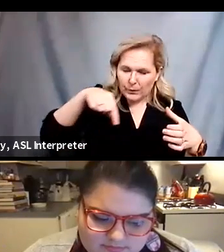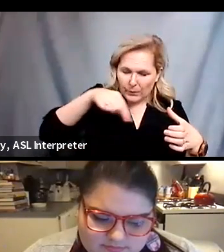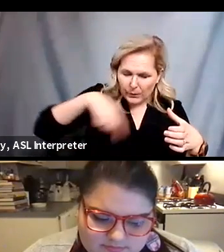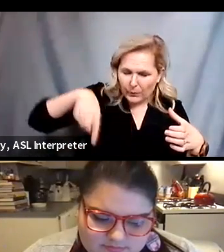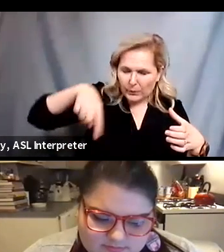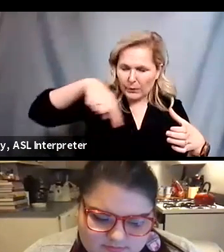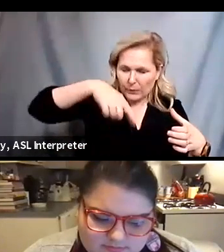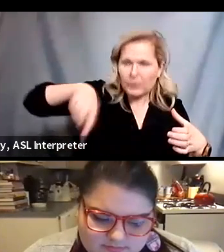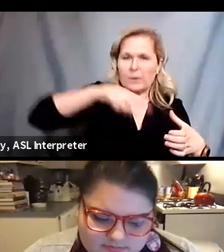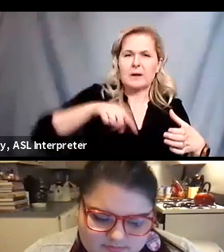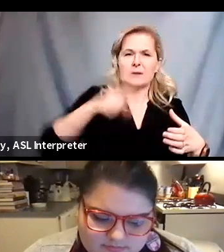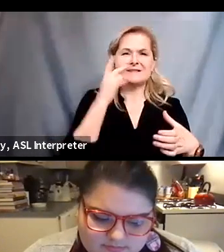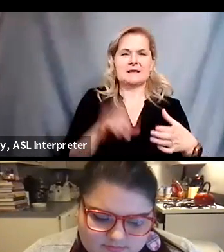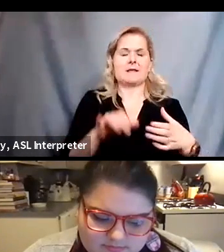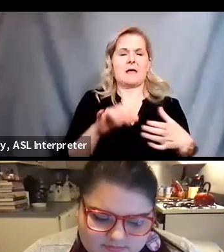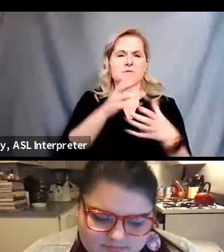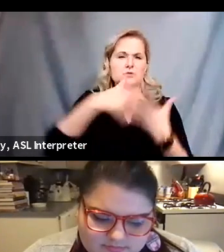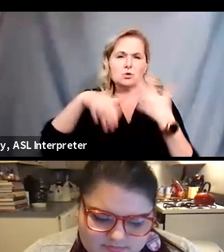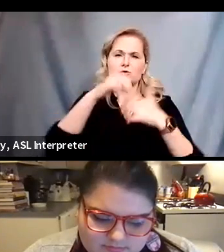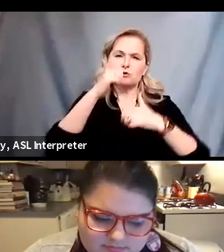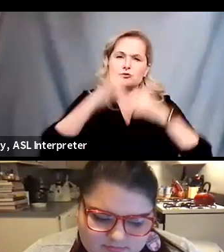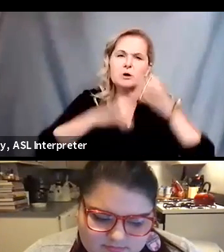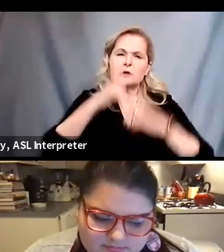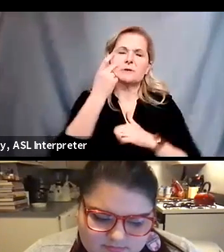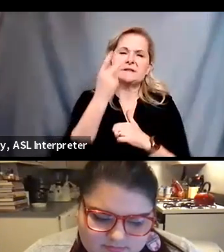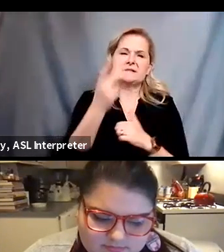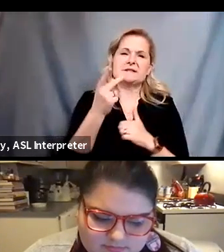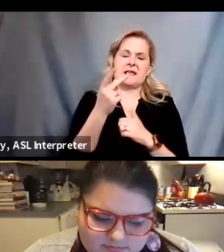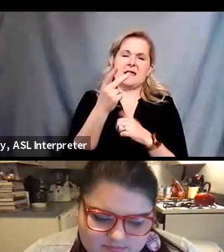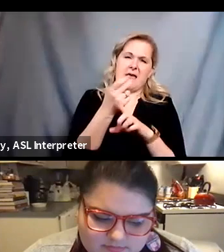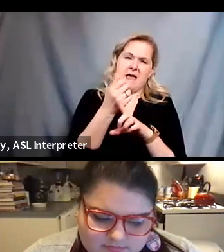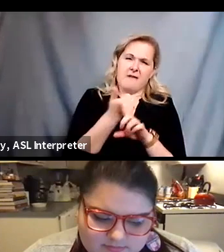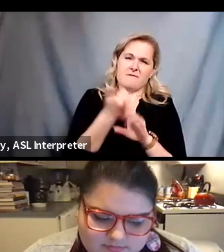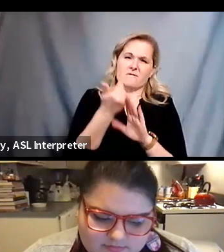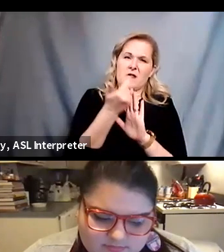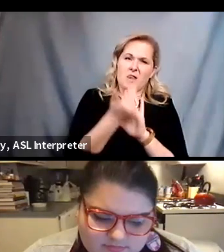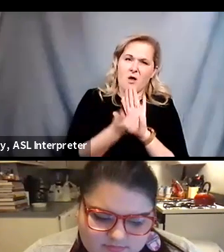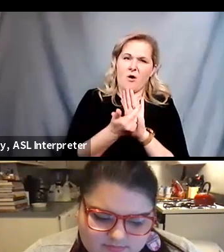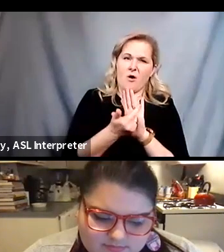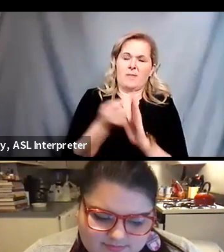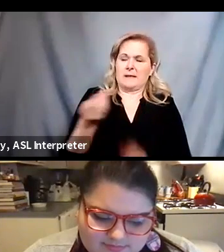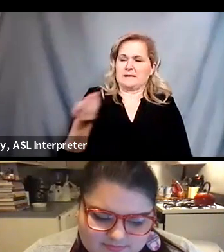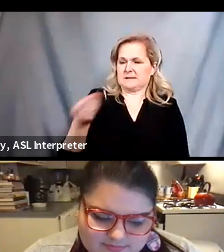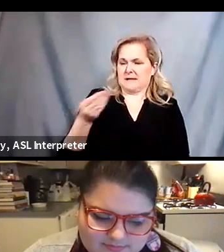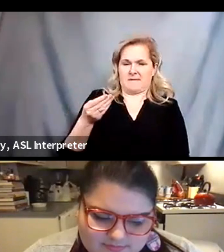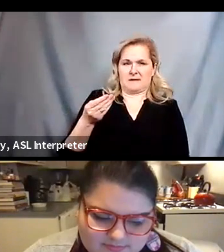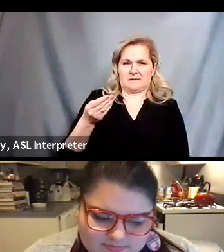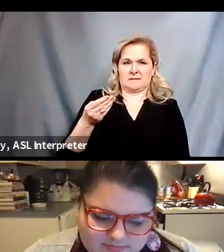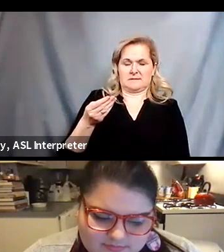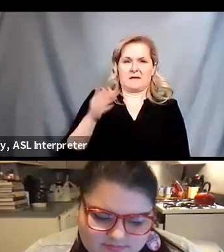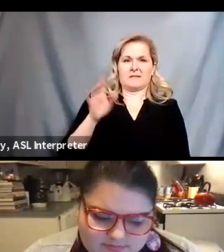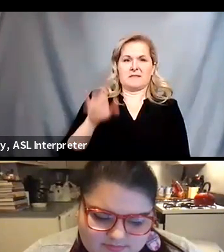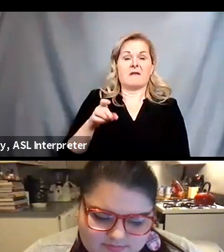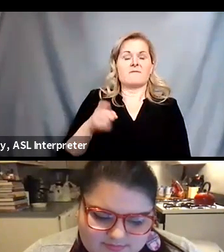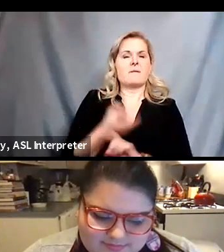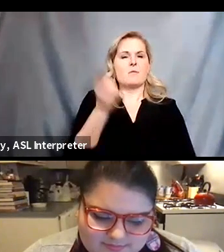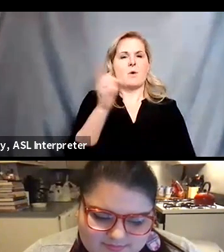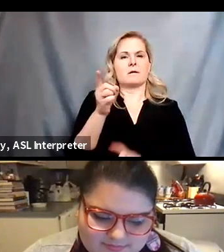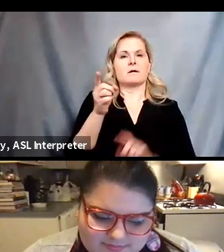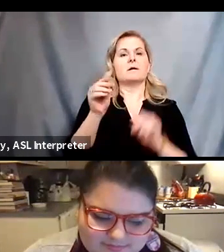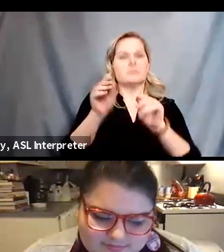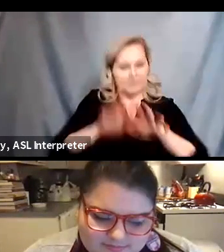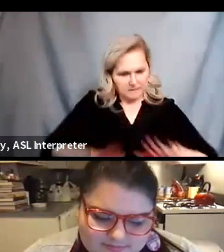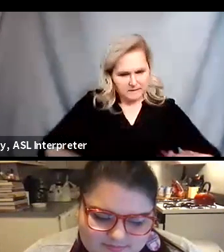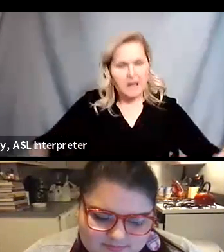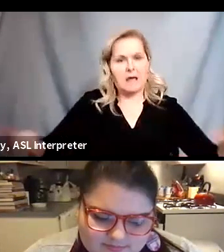that social structure. We see every law that's given to us, given from the land. And so